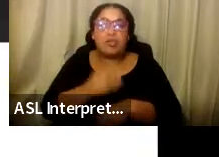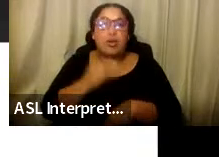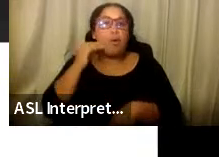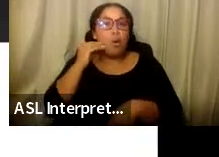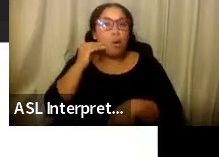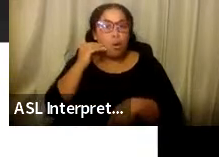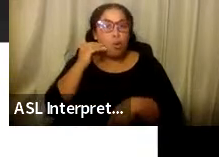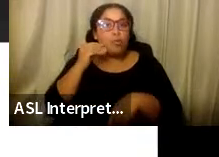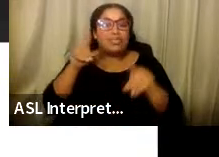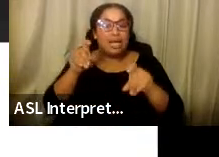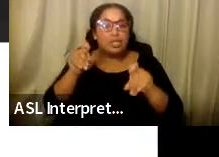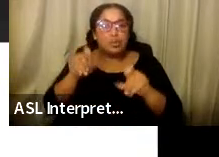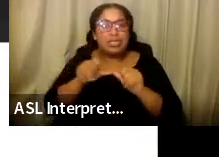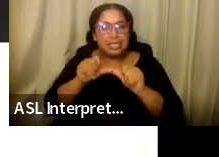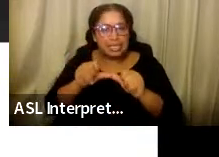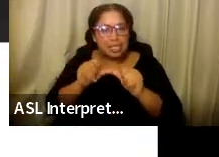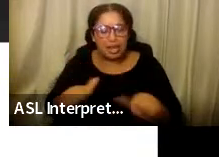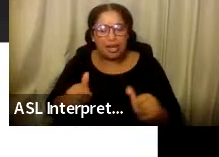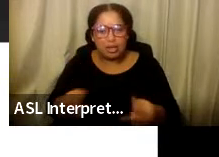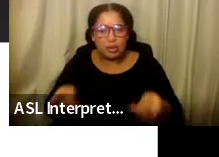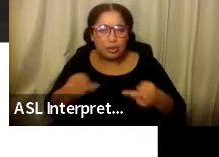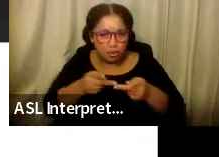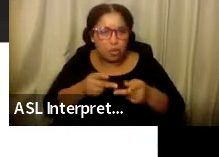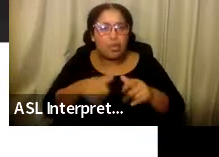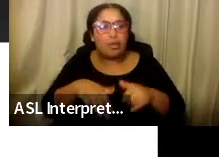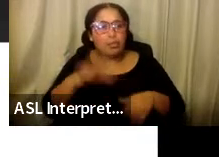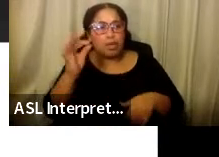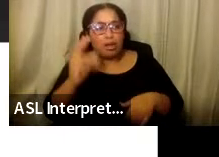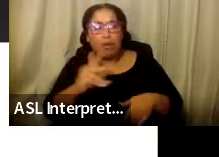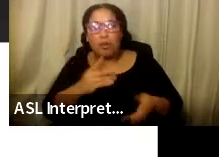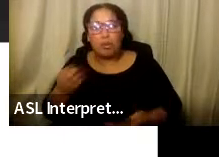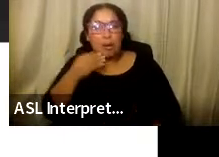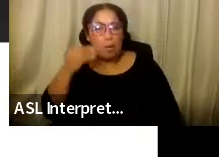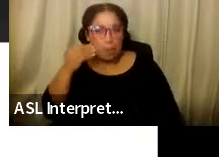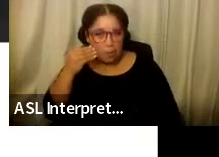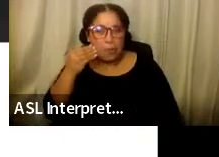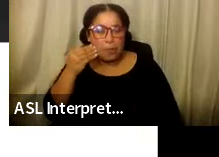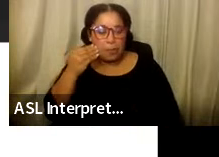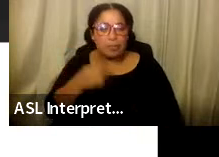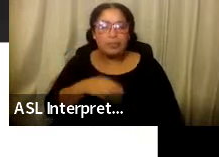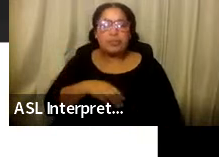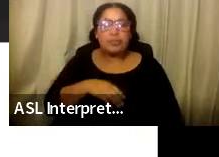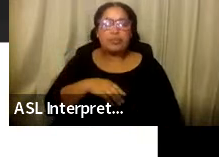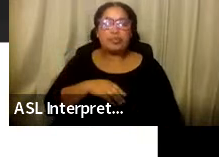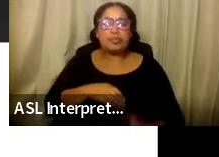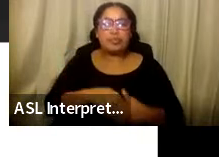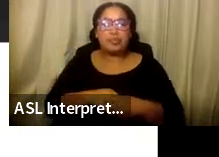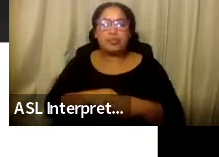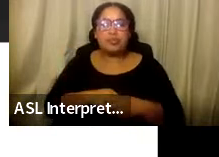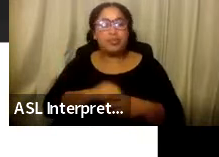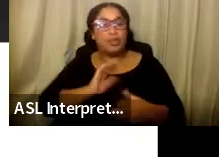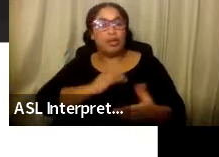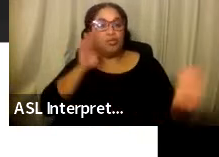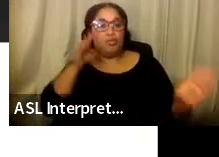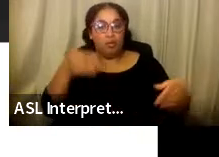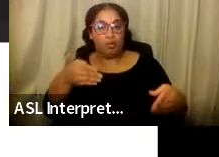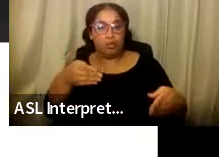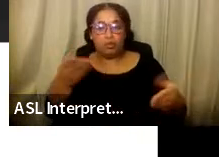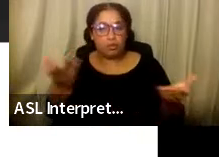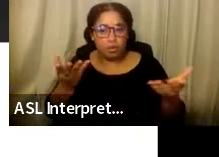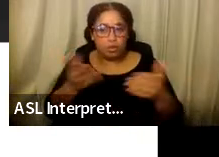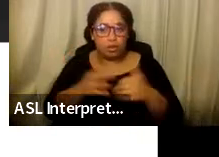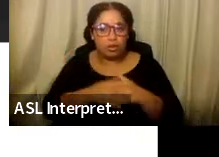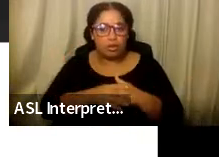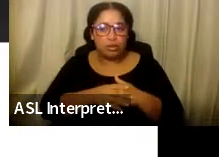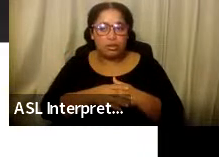at any of our community testing sites. You can get a home test. And our focus, again, for